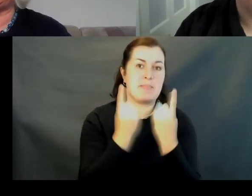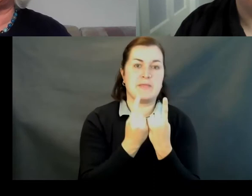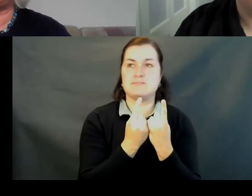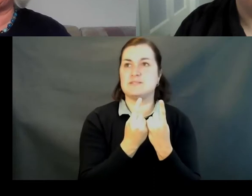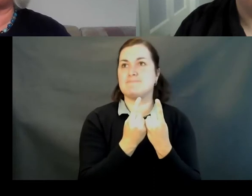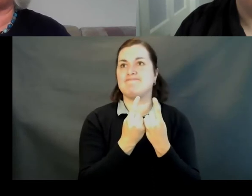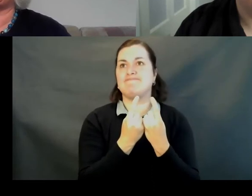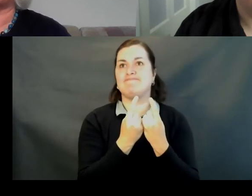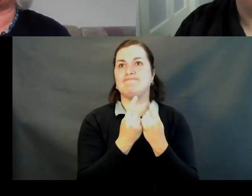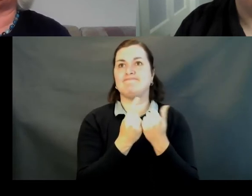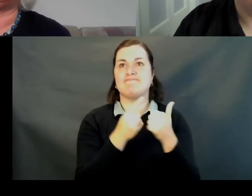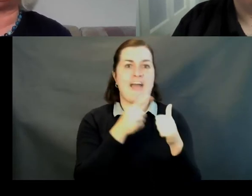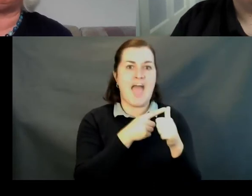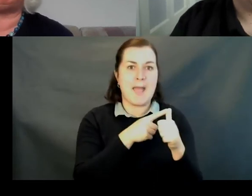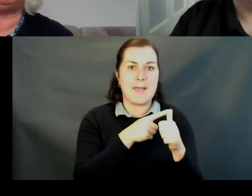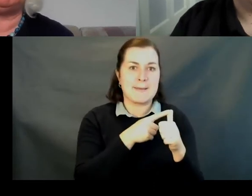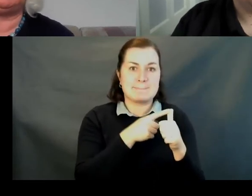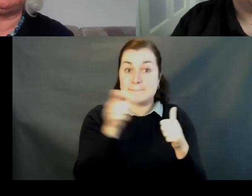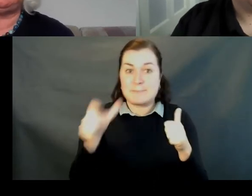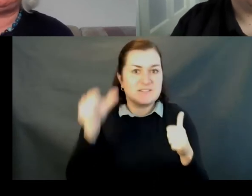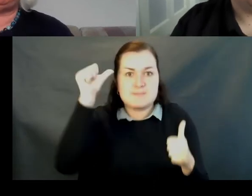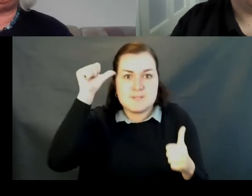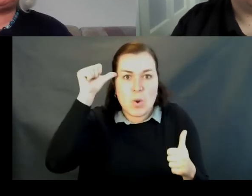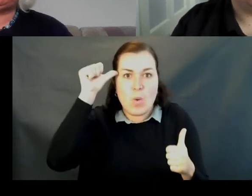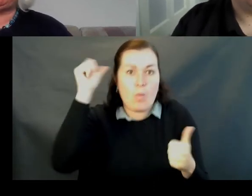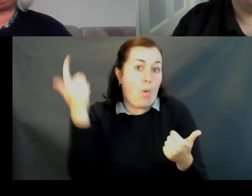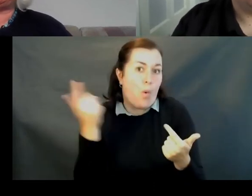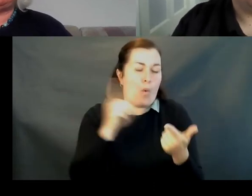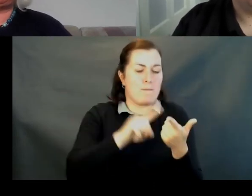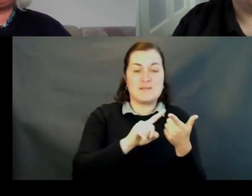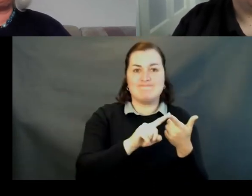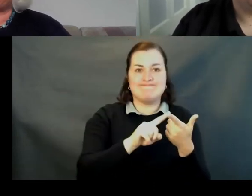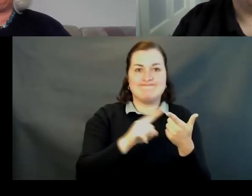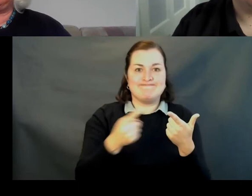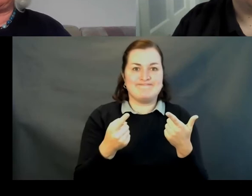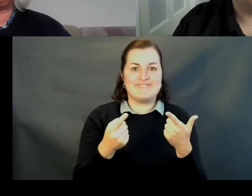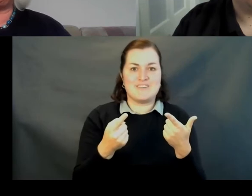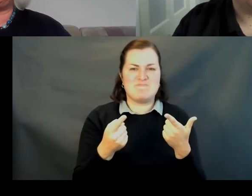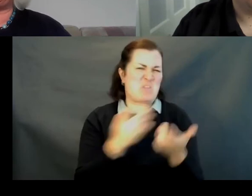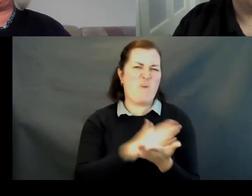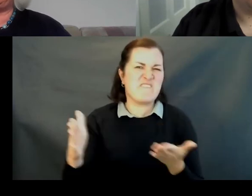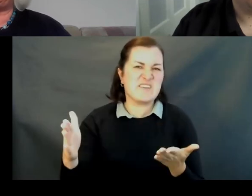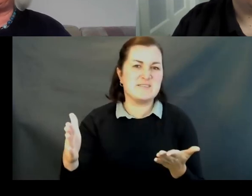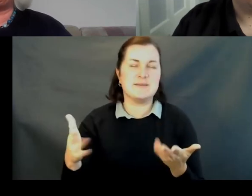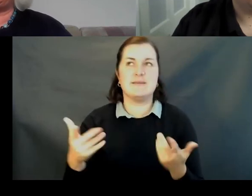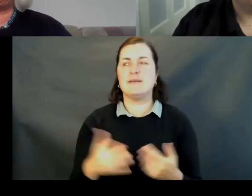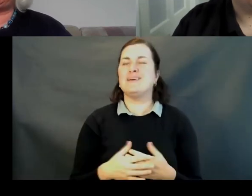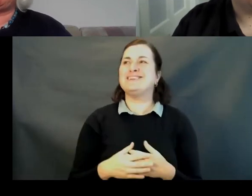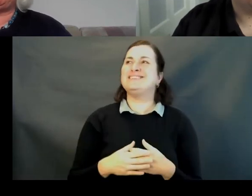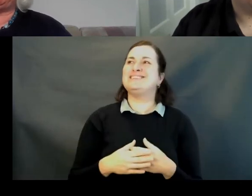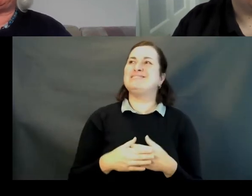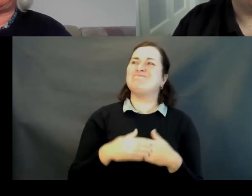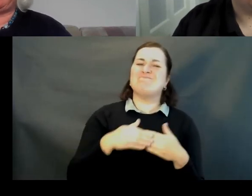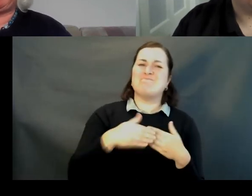something that they can't see, therefore they have no knowledge of. Most people have seen something at some time of their life.